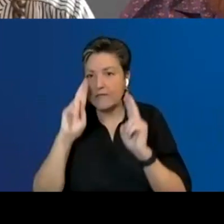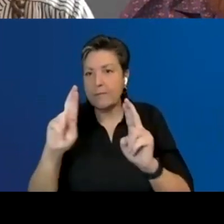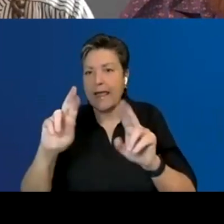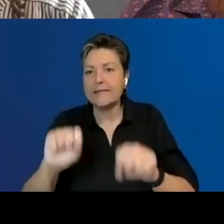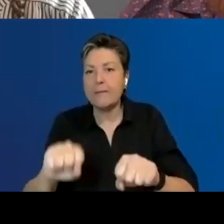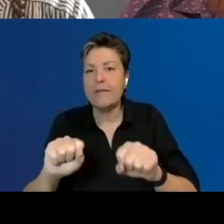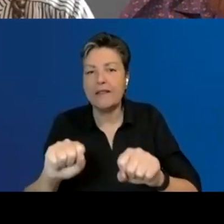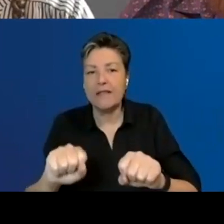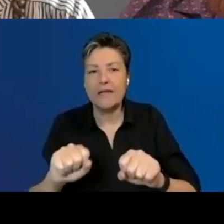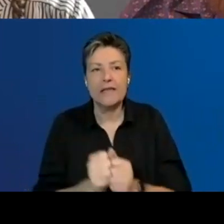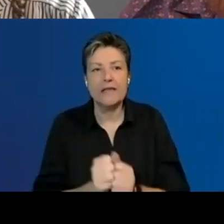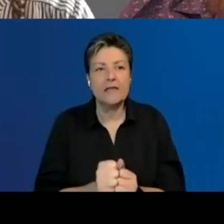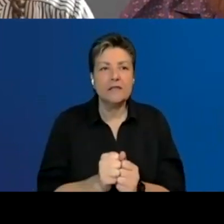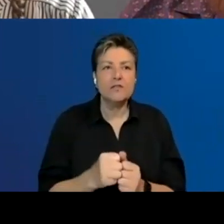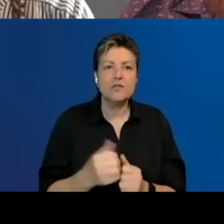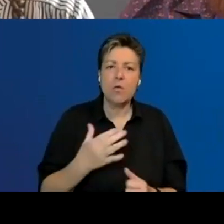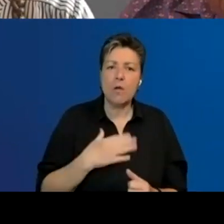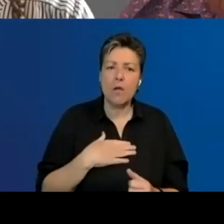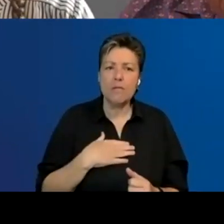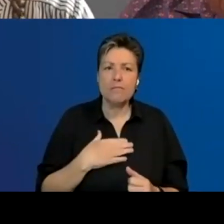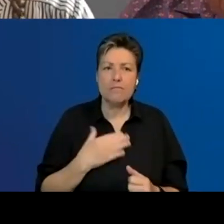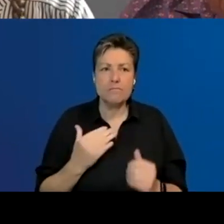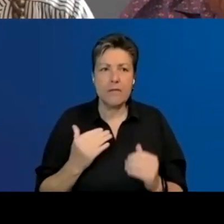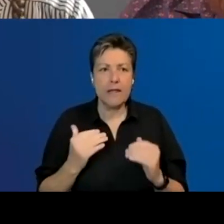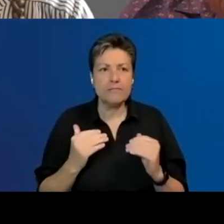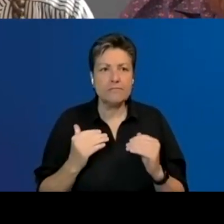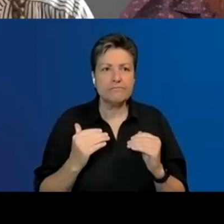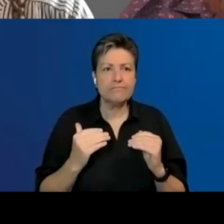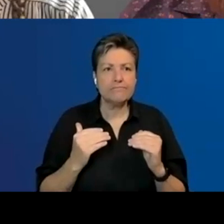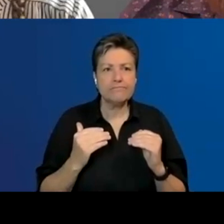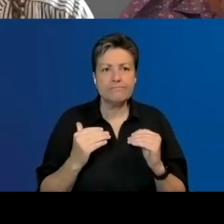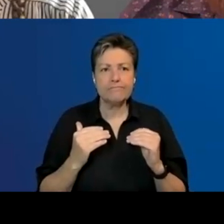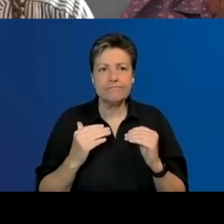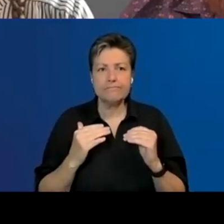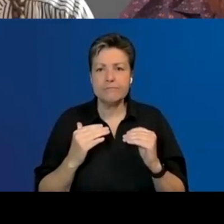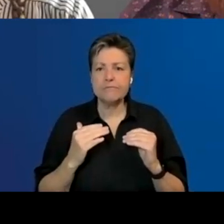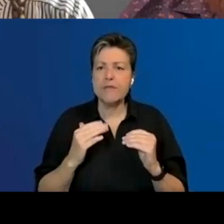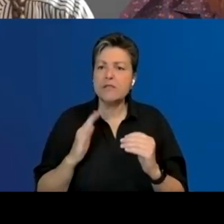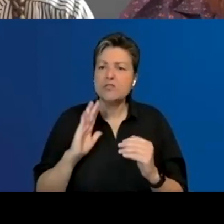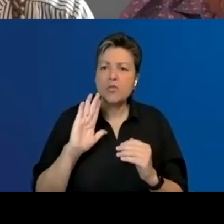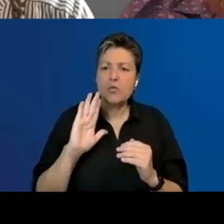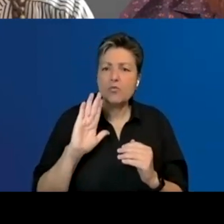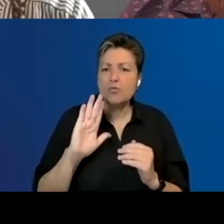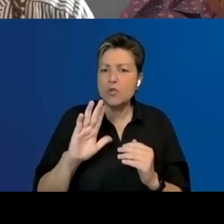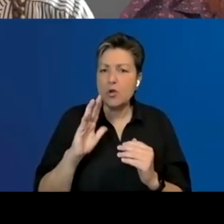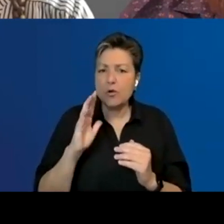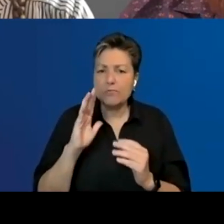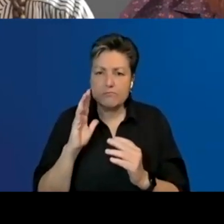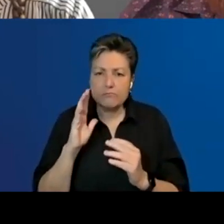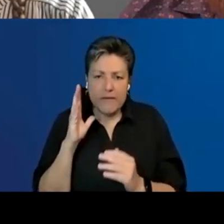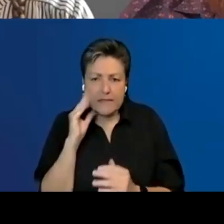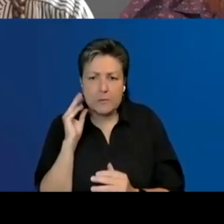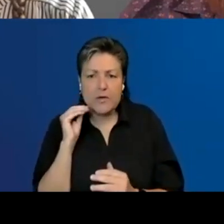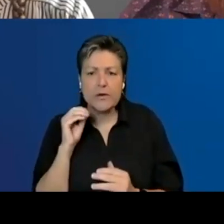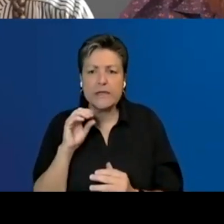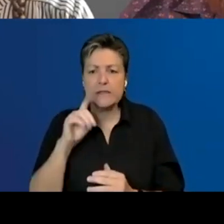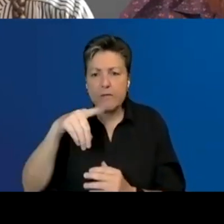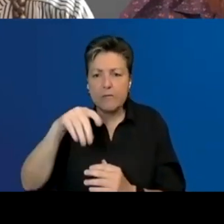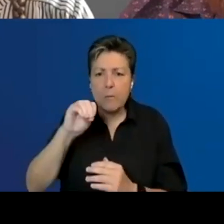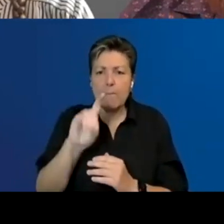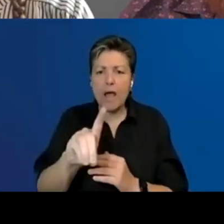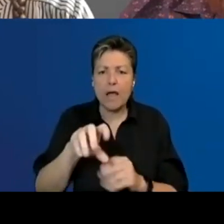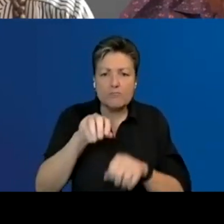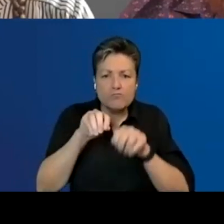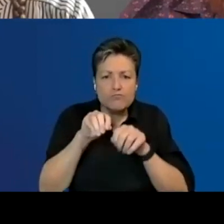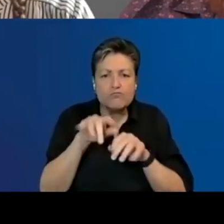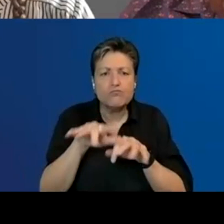my colleagues were impressed with the skills you each acquired from your experience with podcasting. So how do you talk about, first of all,